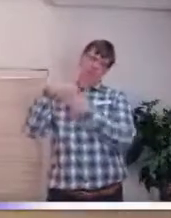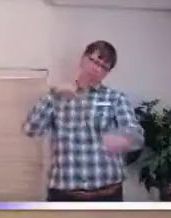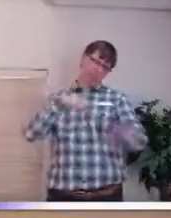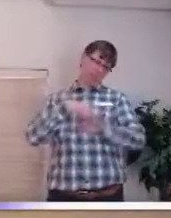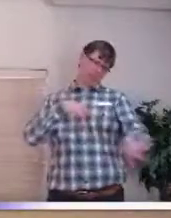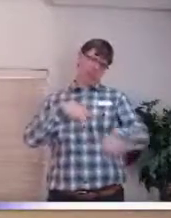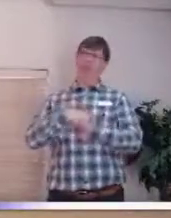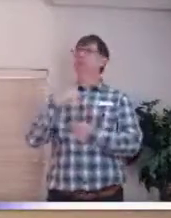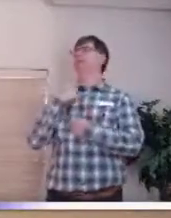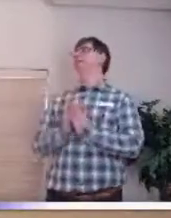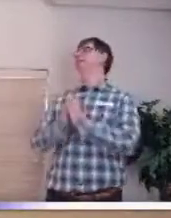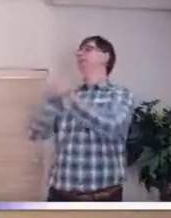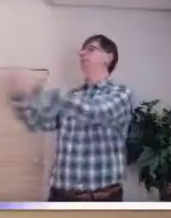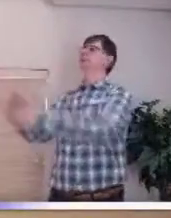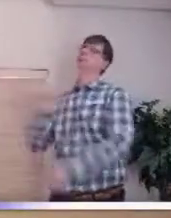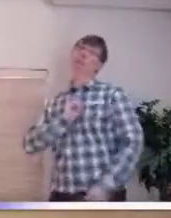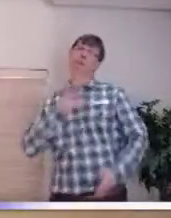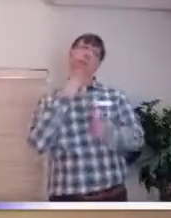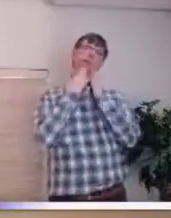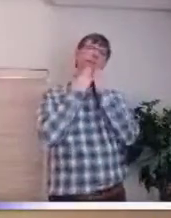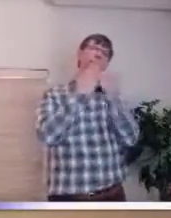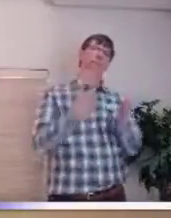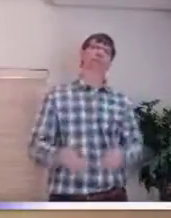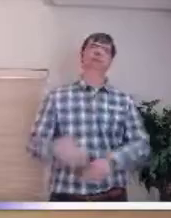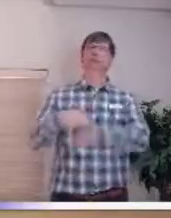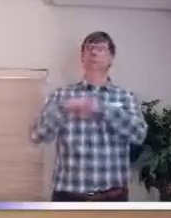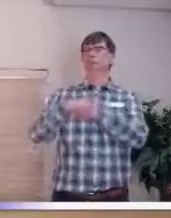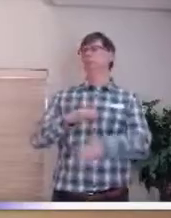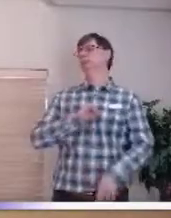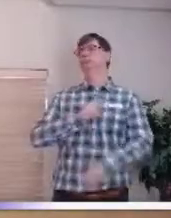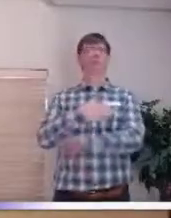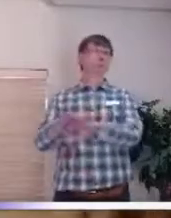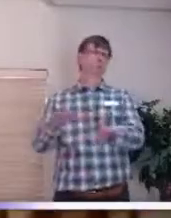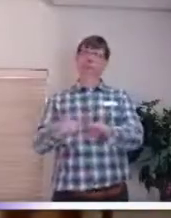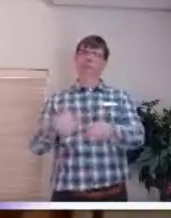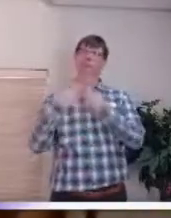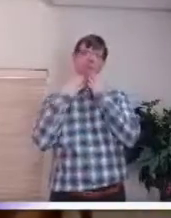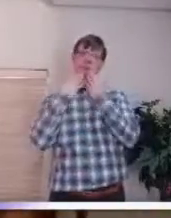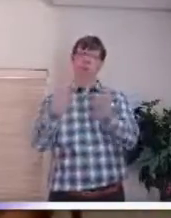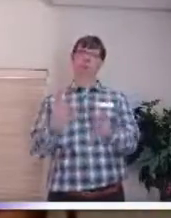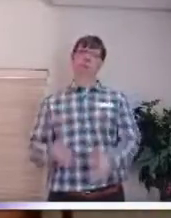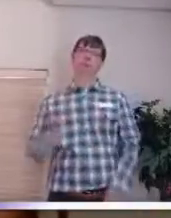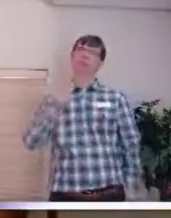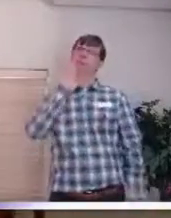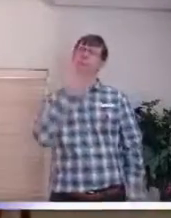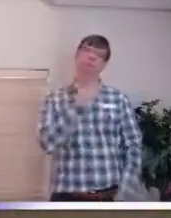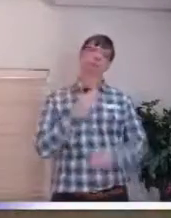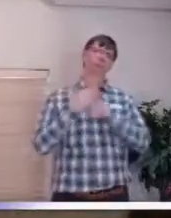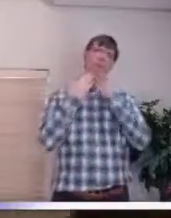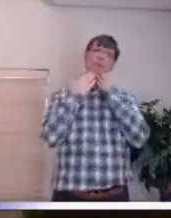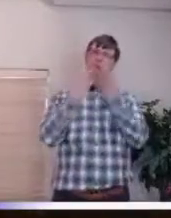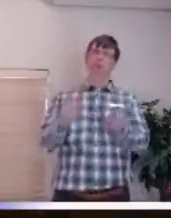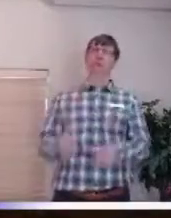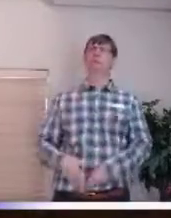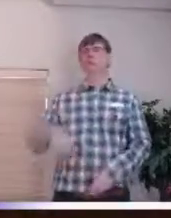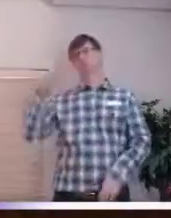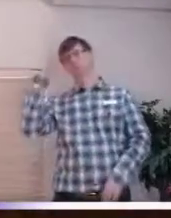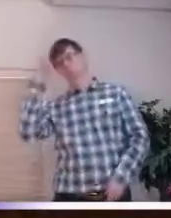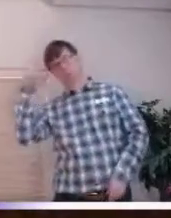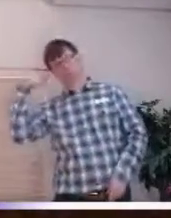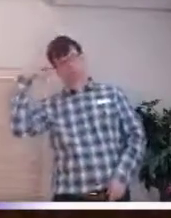I was being grateful. No, I was not being grateful. Being grateful is having that sense